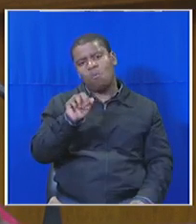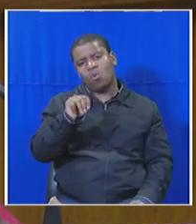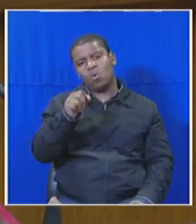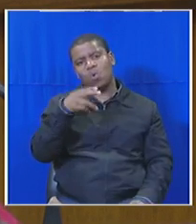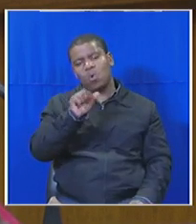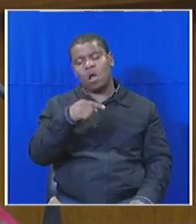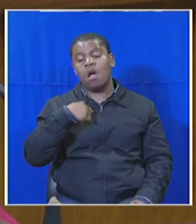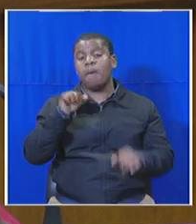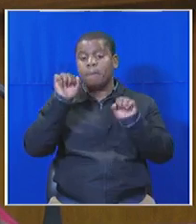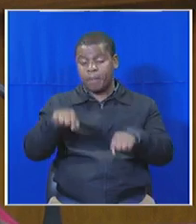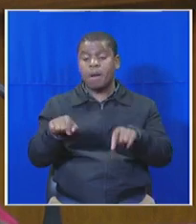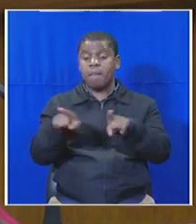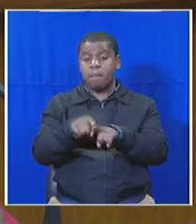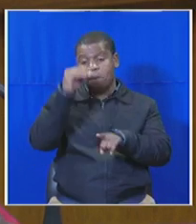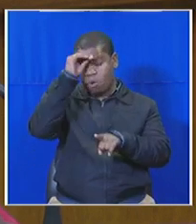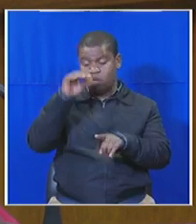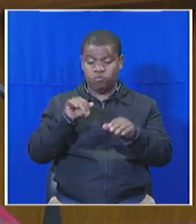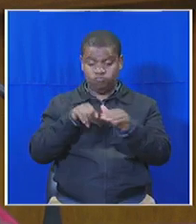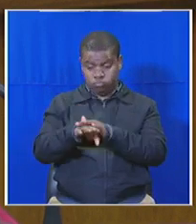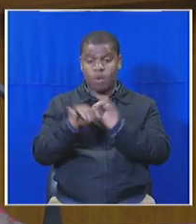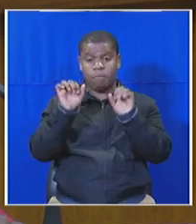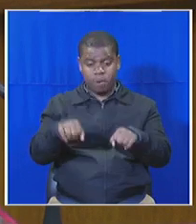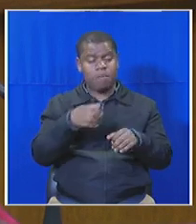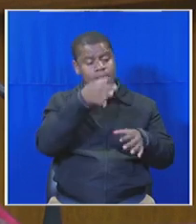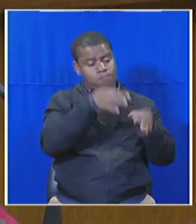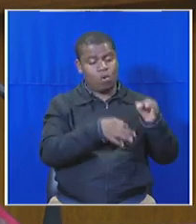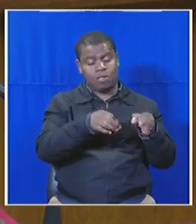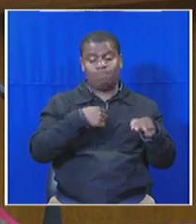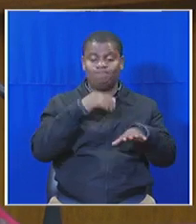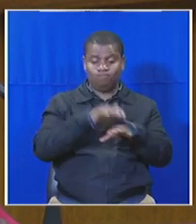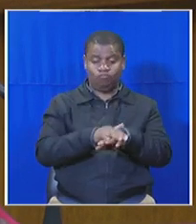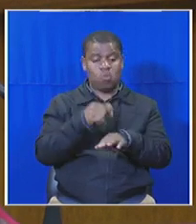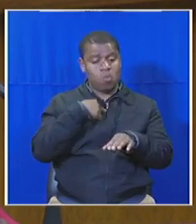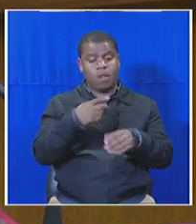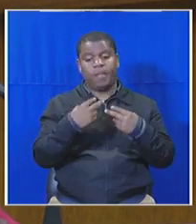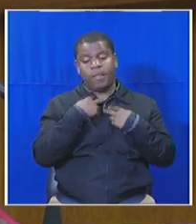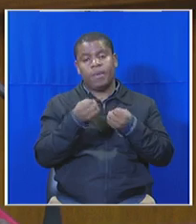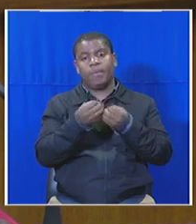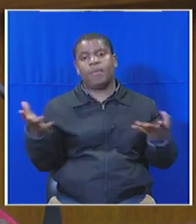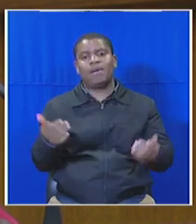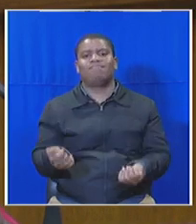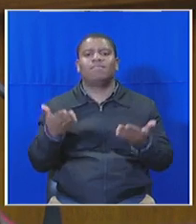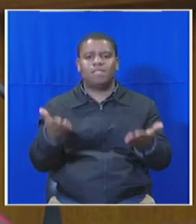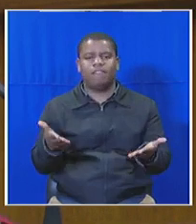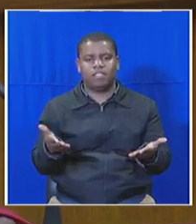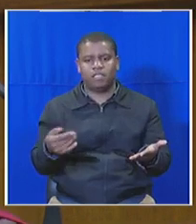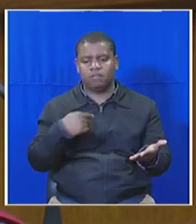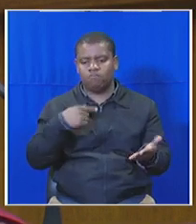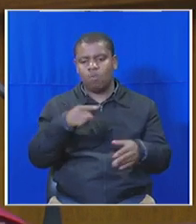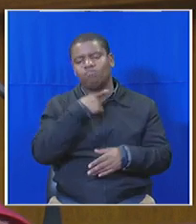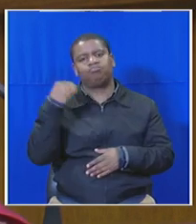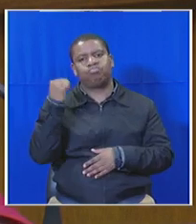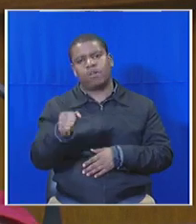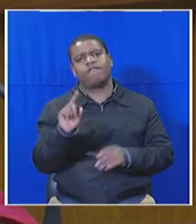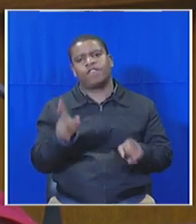police who were used by politicians failing to deliver sanitation and water to kill our people. When